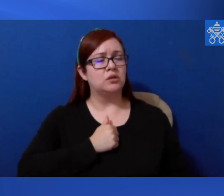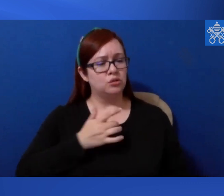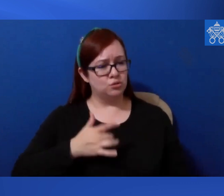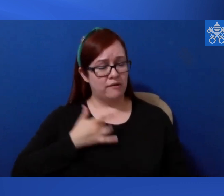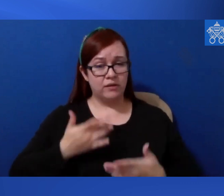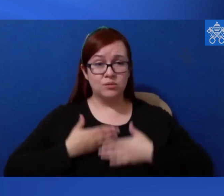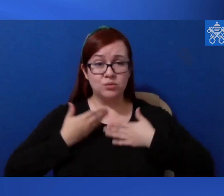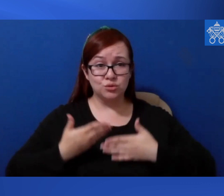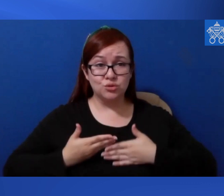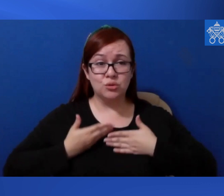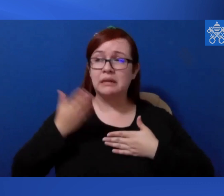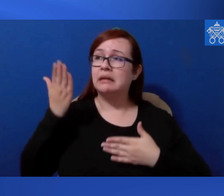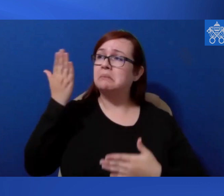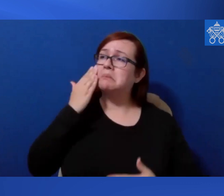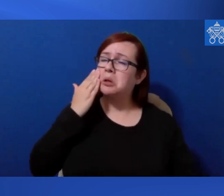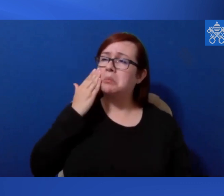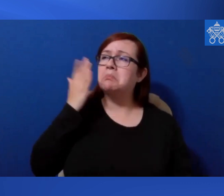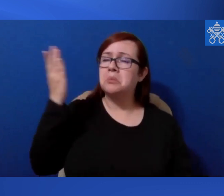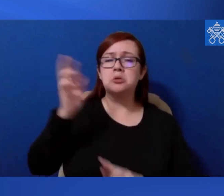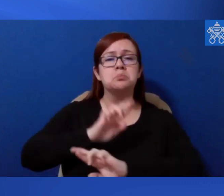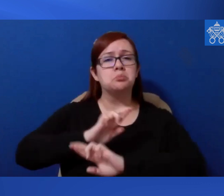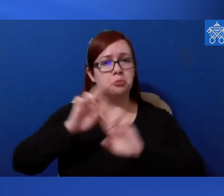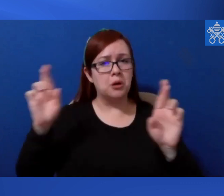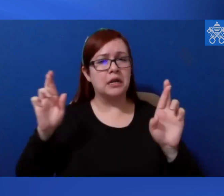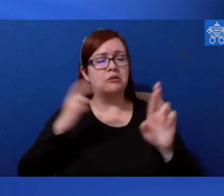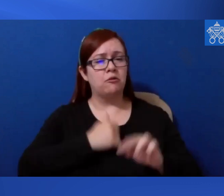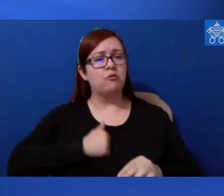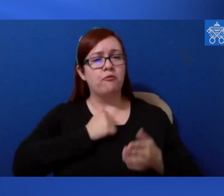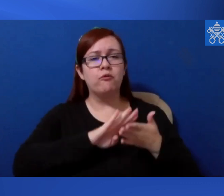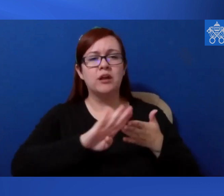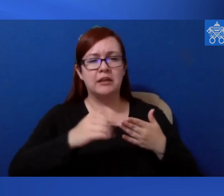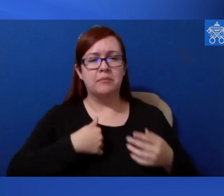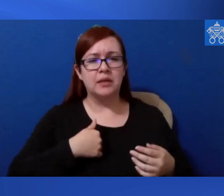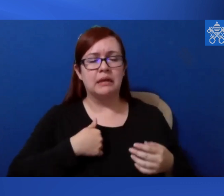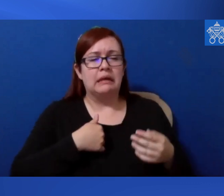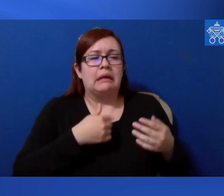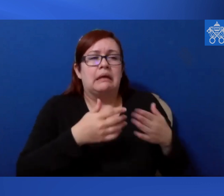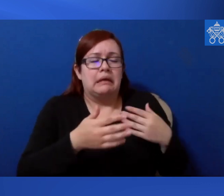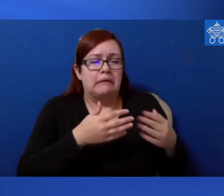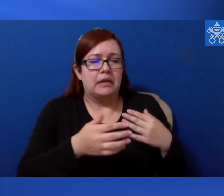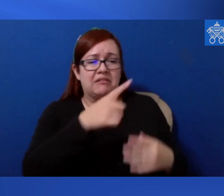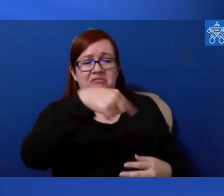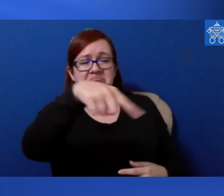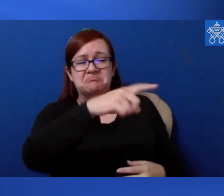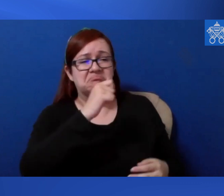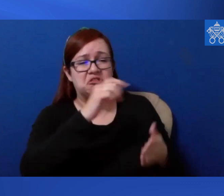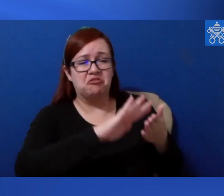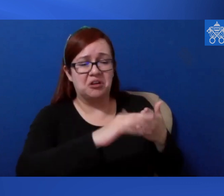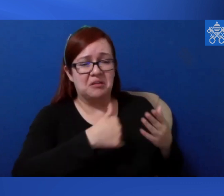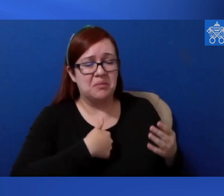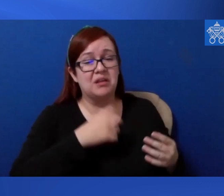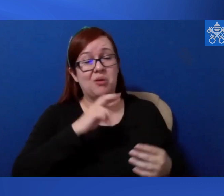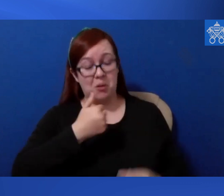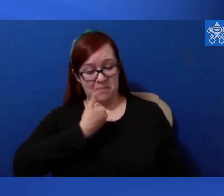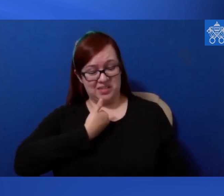is always ready to forgive me when I fall, even when others do not, even when I am not even able to forgive myself?